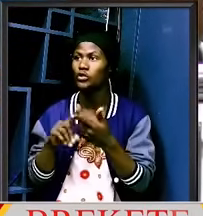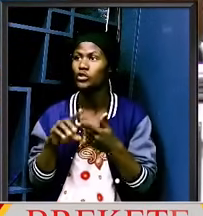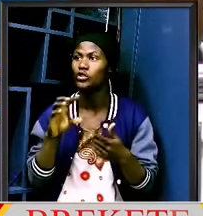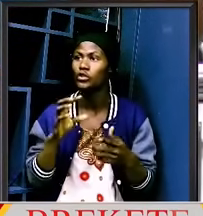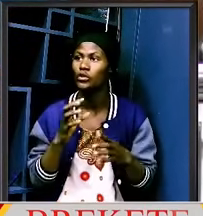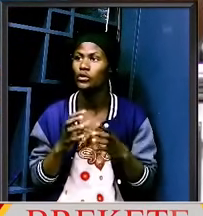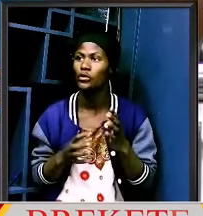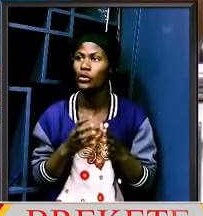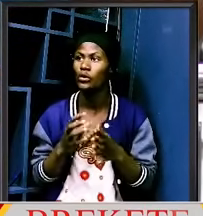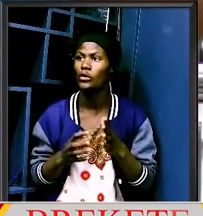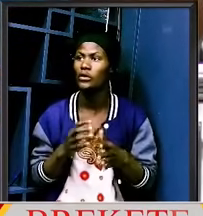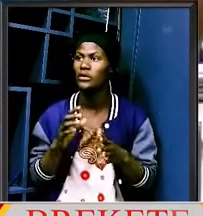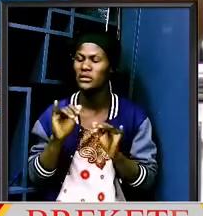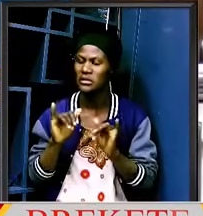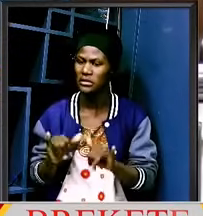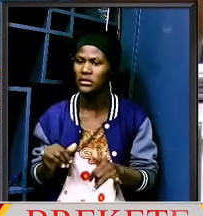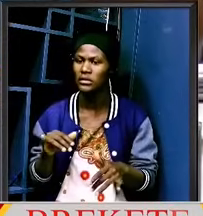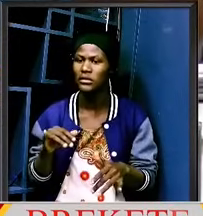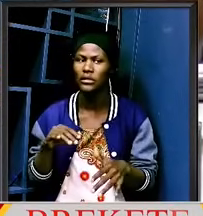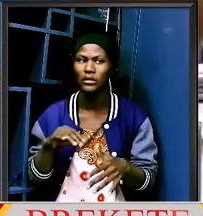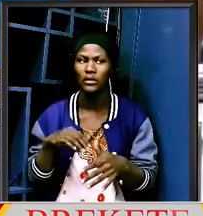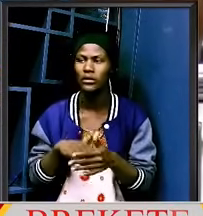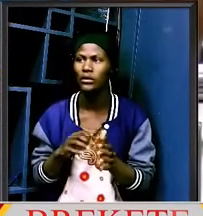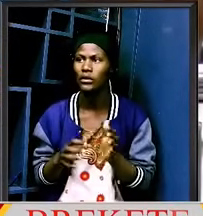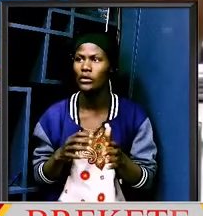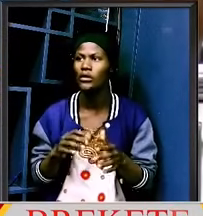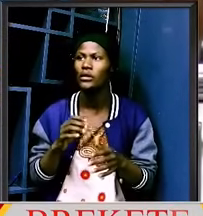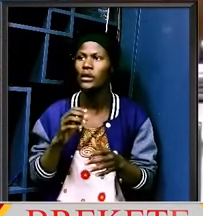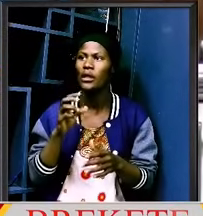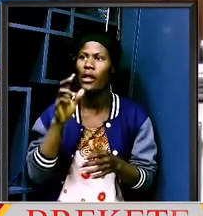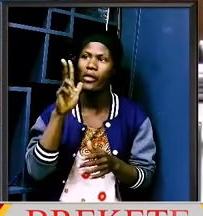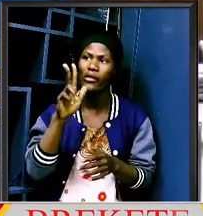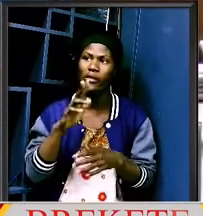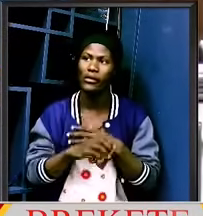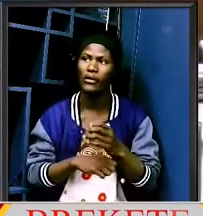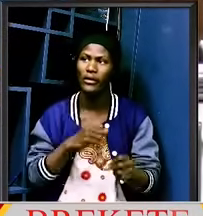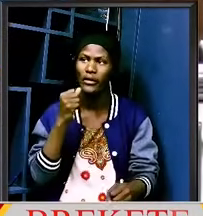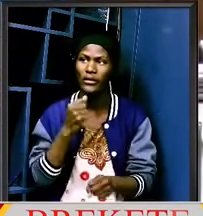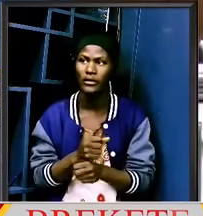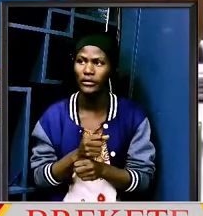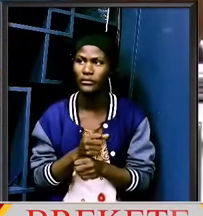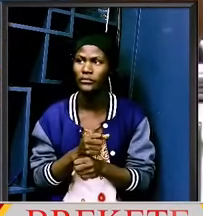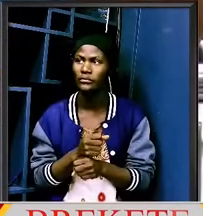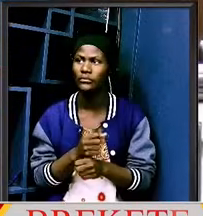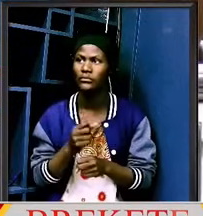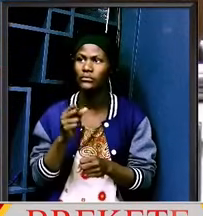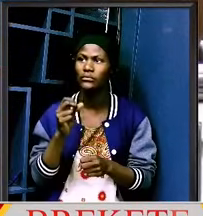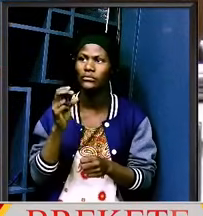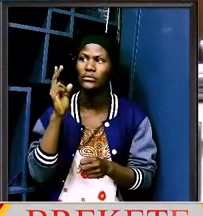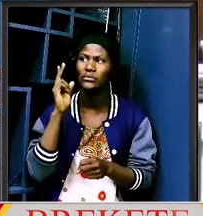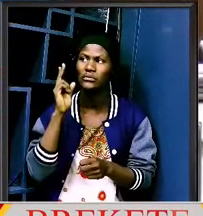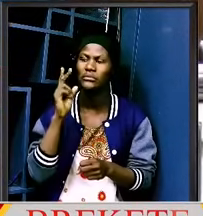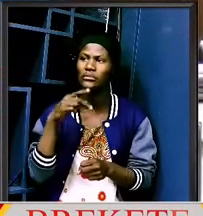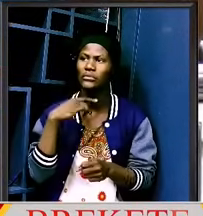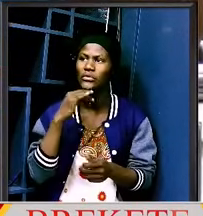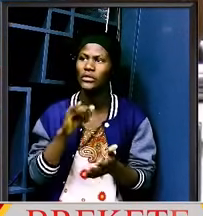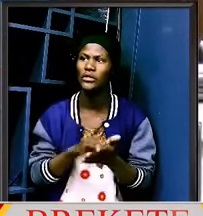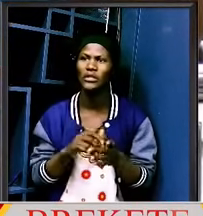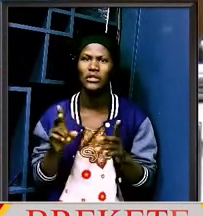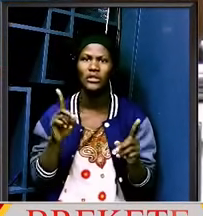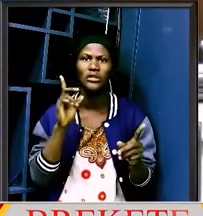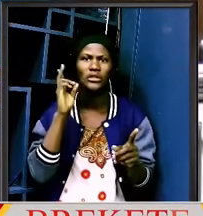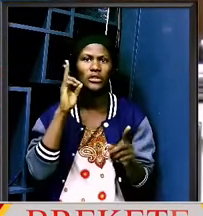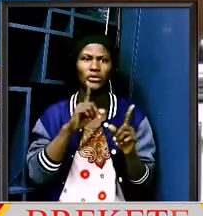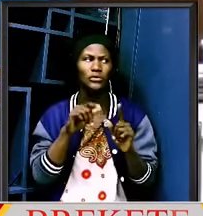I stayed in court for 3 years. At the end, they passed judgment against him that he did not have evidence against those